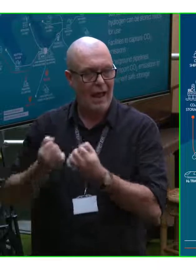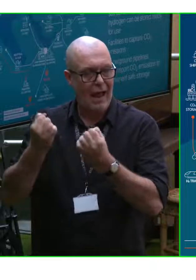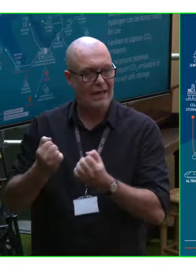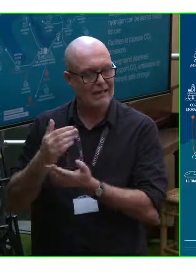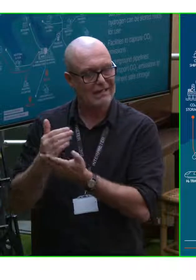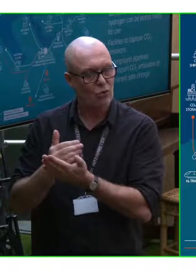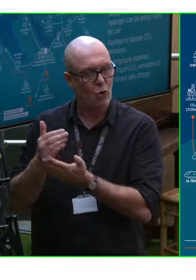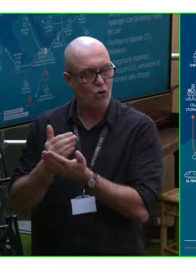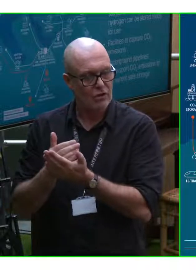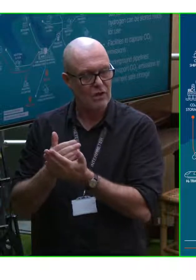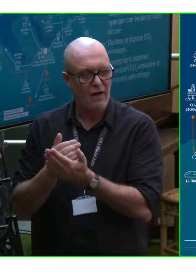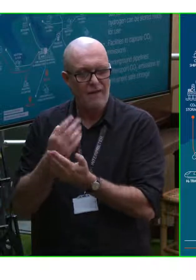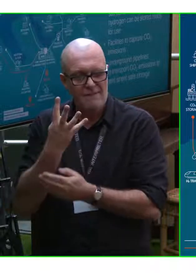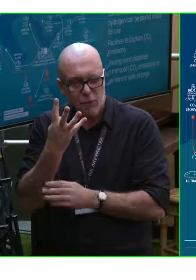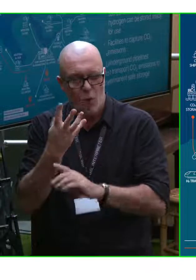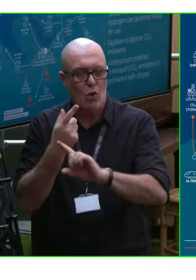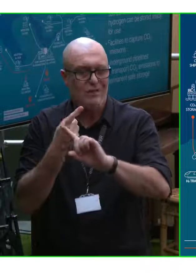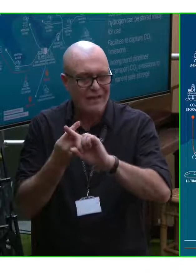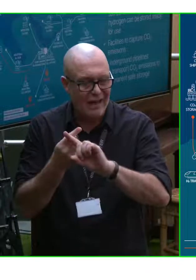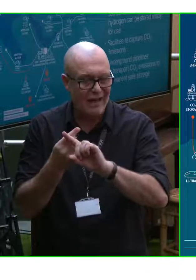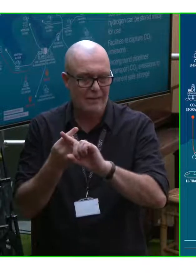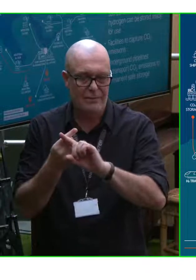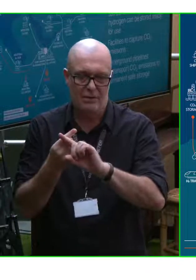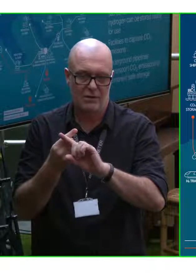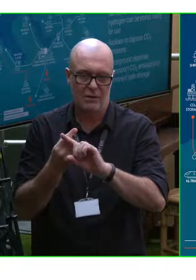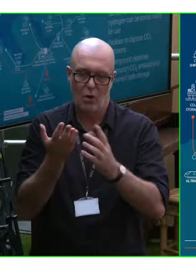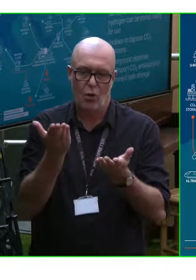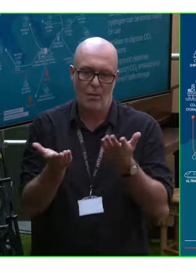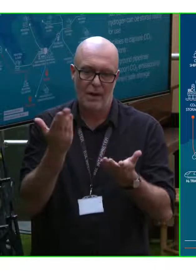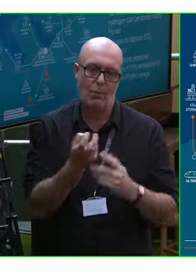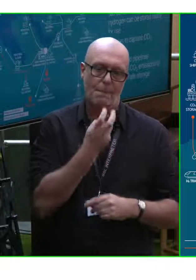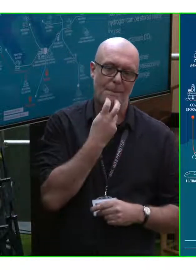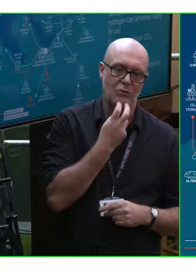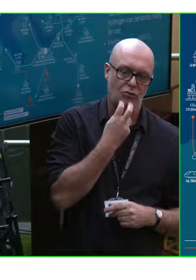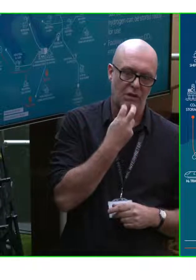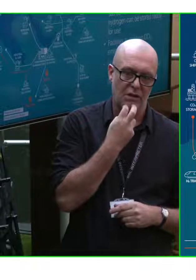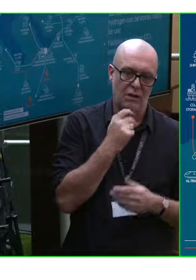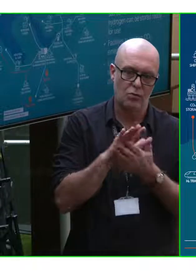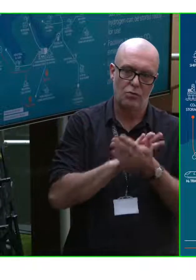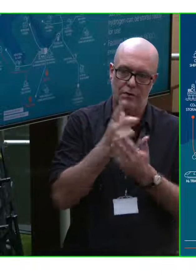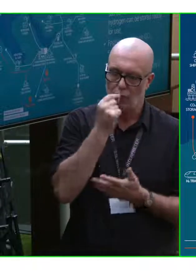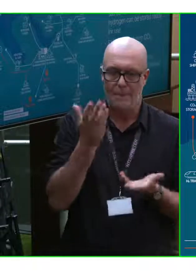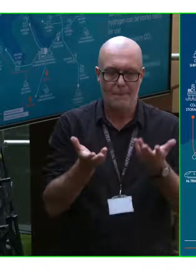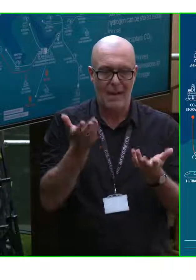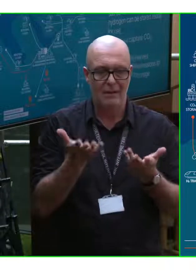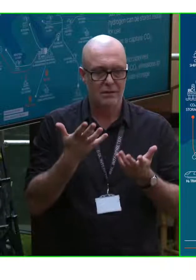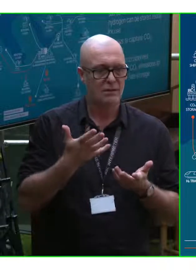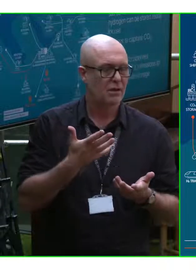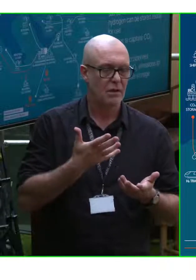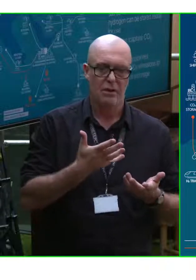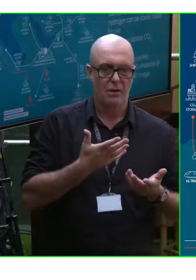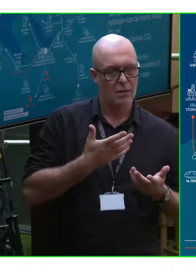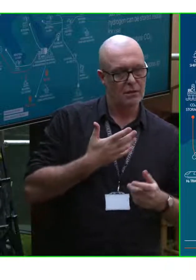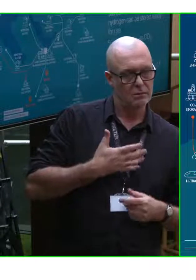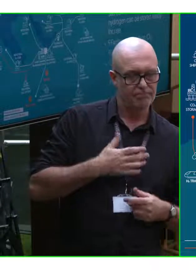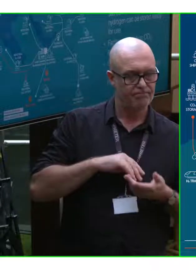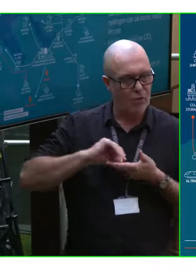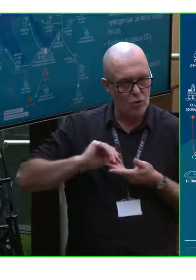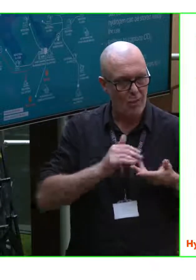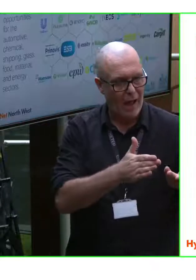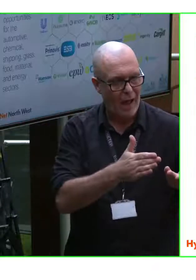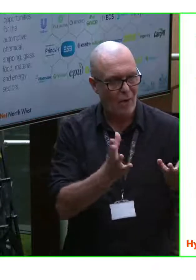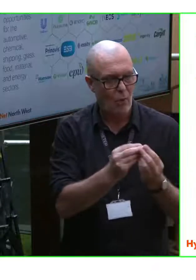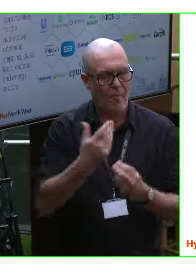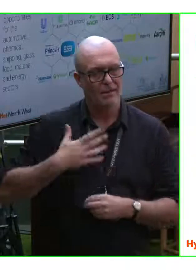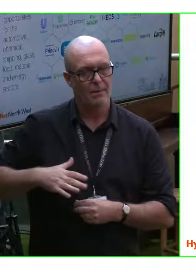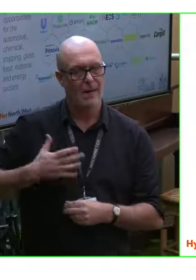4 orders of magnitude than you could do with a battery to balance supply and demand. And together, that's the infrastructure that